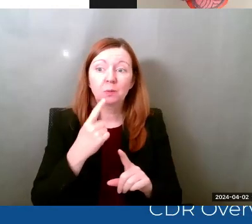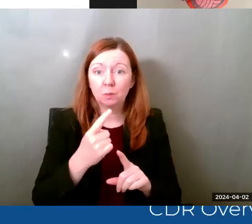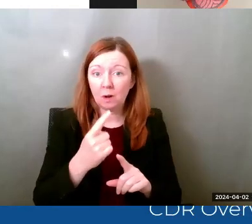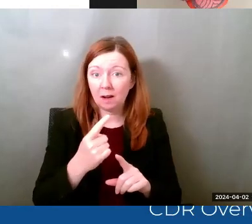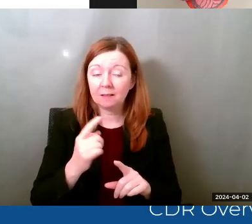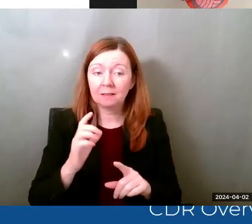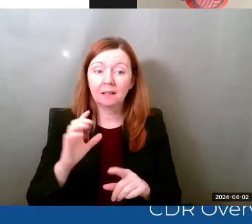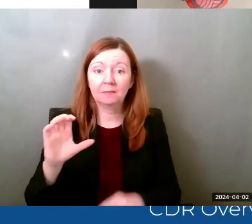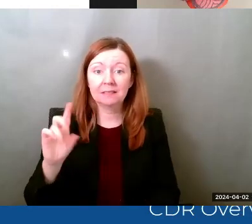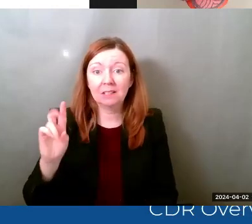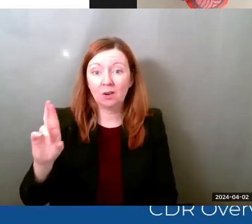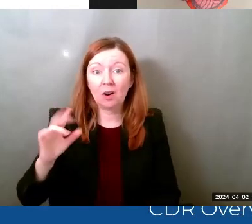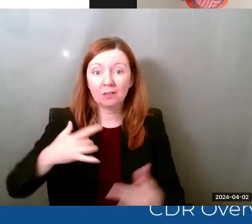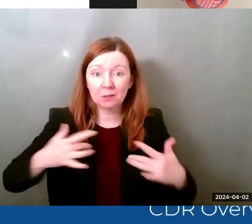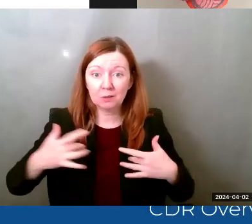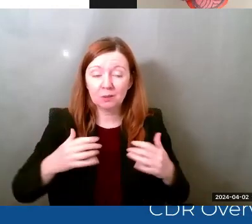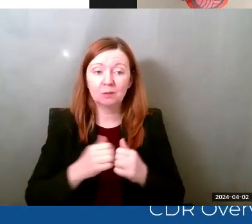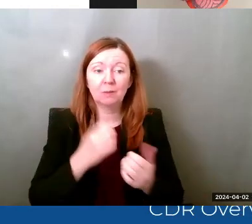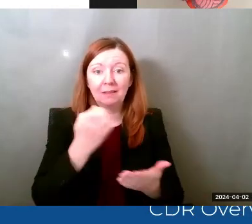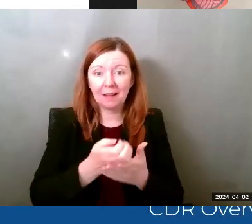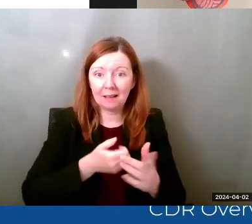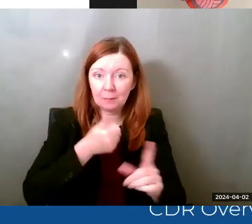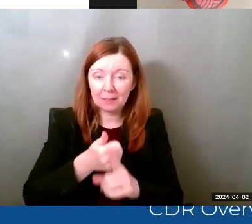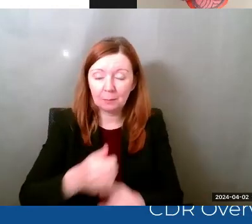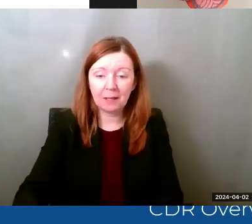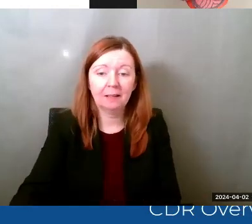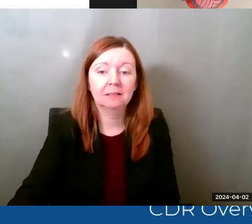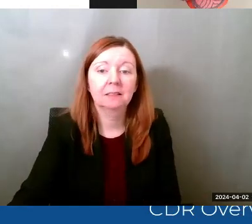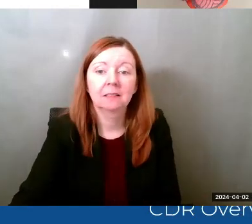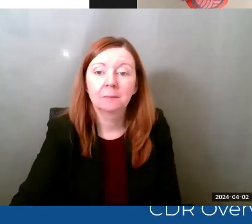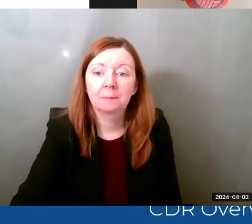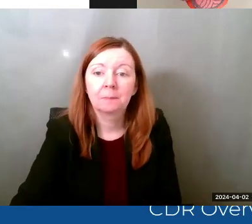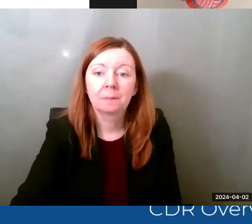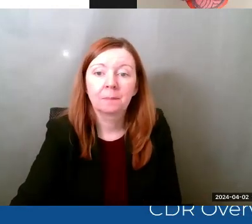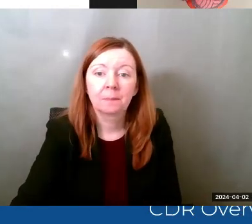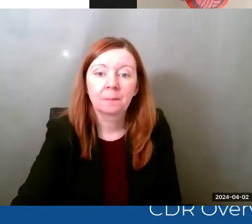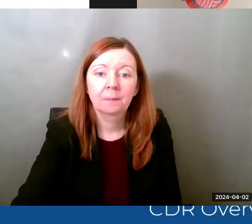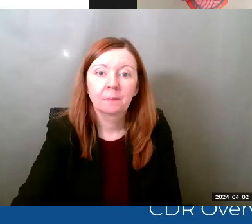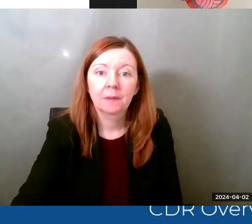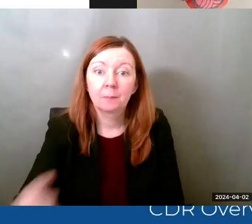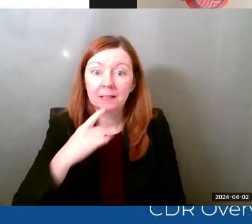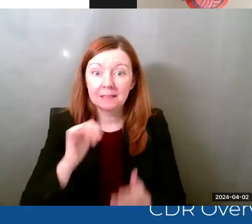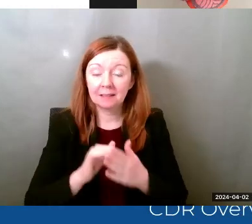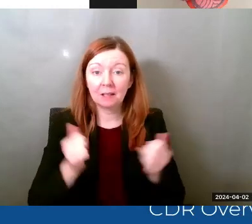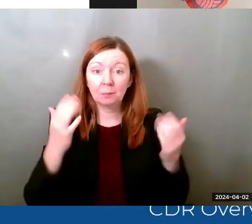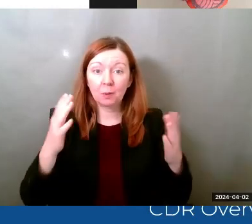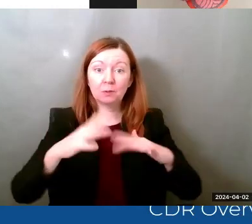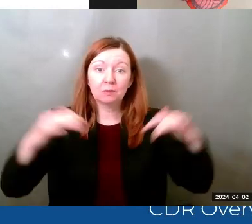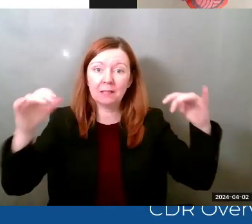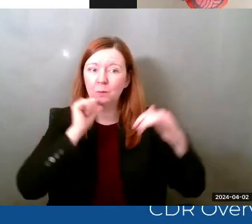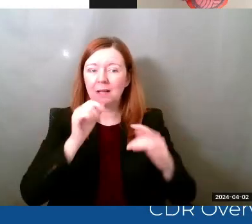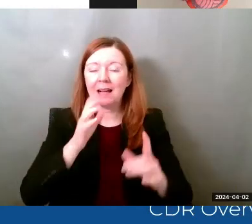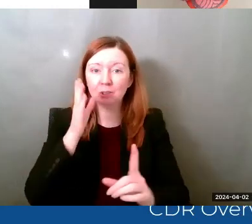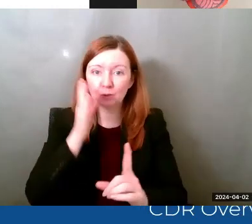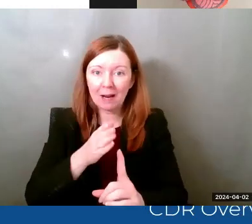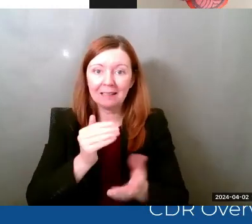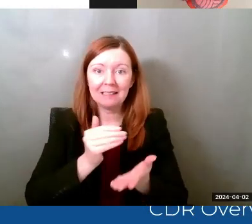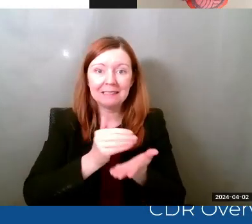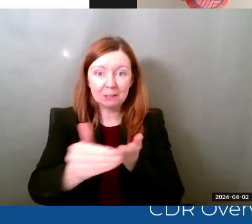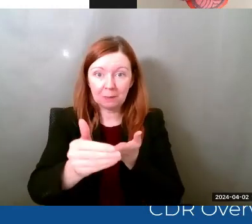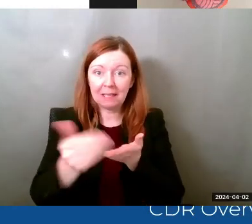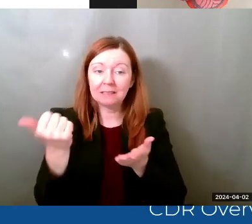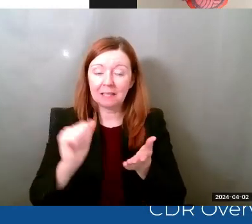CDR's concerns with the economic impact by stating that the proposed arena will not directly displace any businesses or